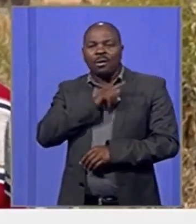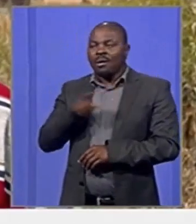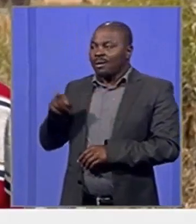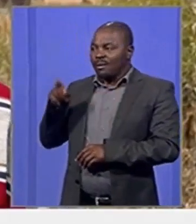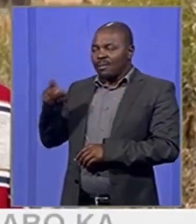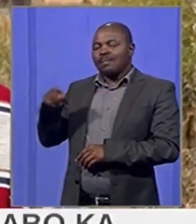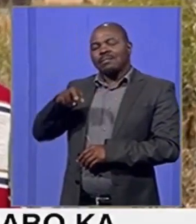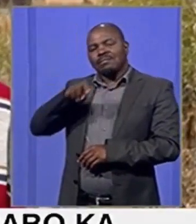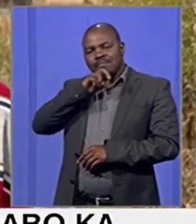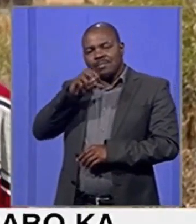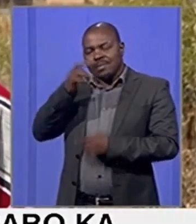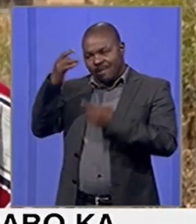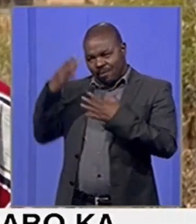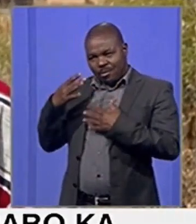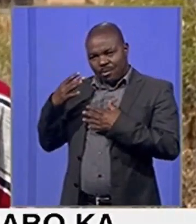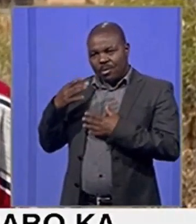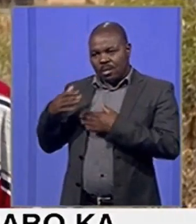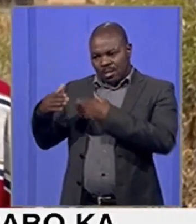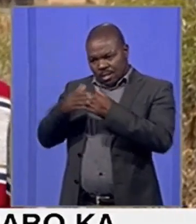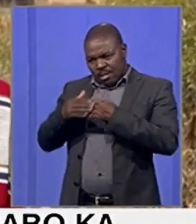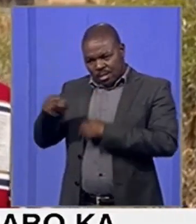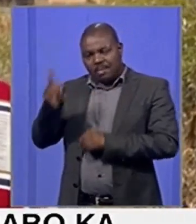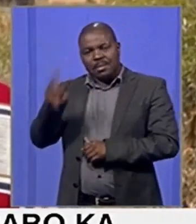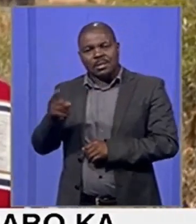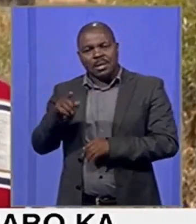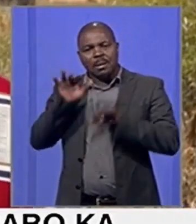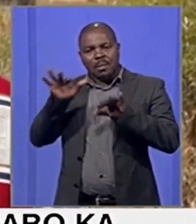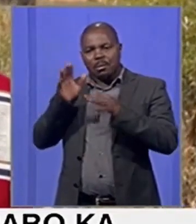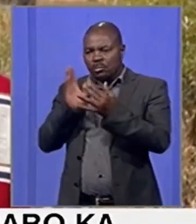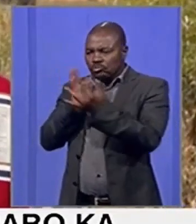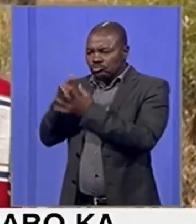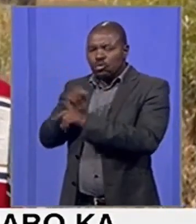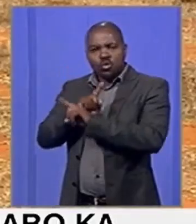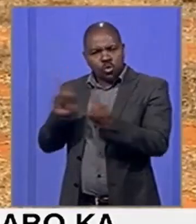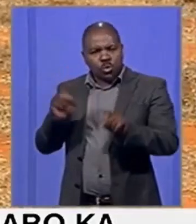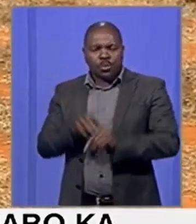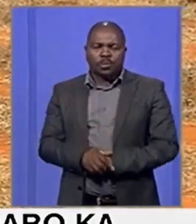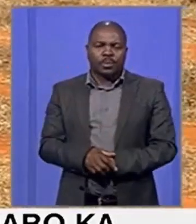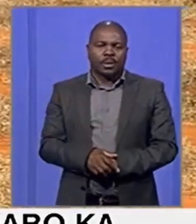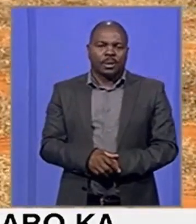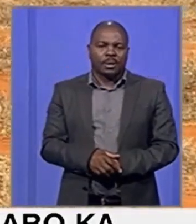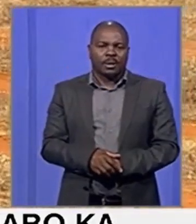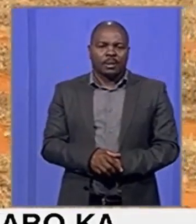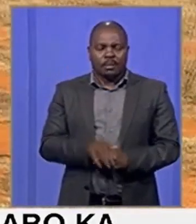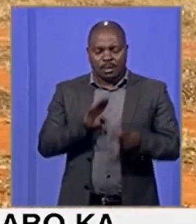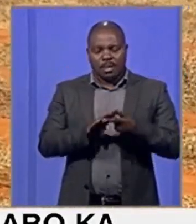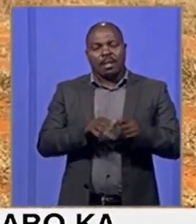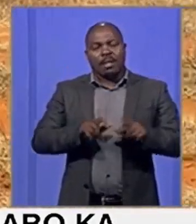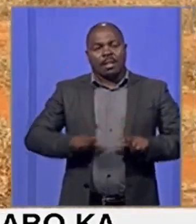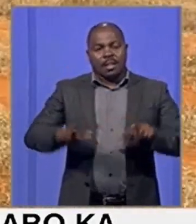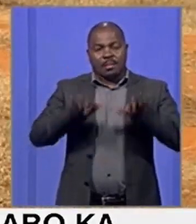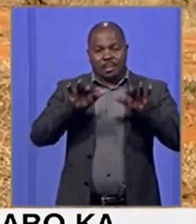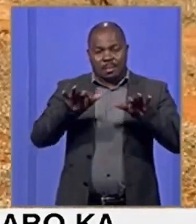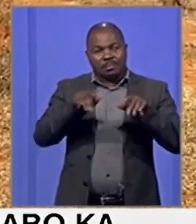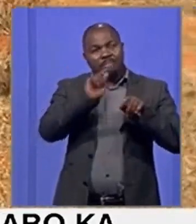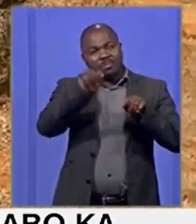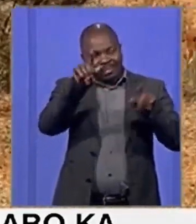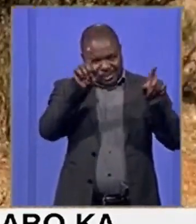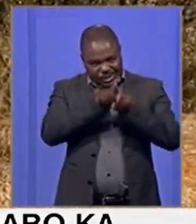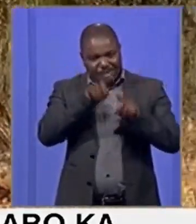pleke ba re boditše gore le tlhokomele batho ba seka ba tsoga ba tsene mo plekeng. Badudi ba mmalwa ka Limpopo ba dutše ba